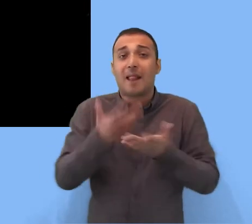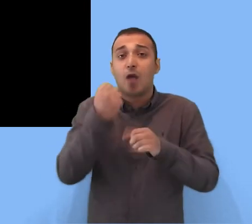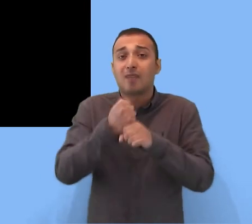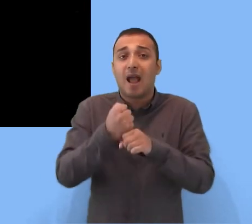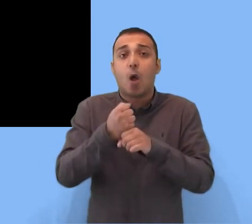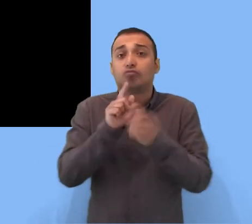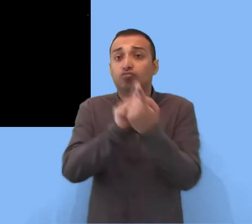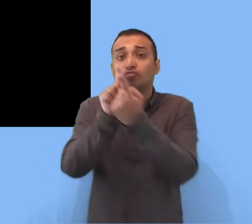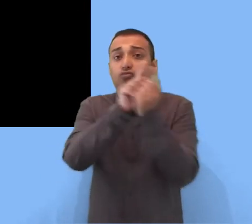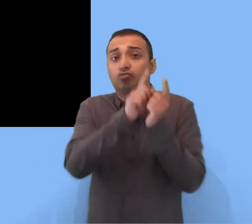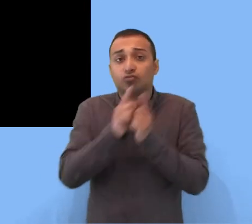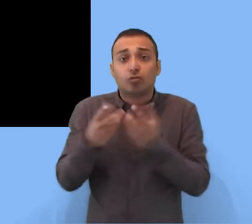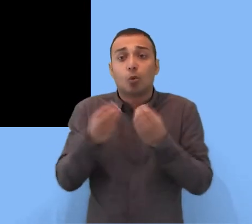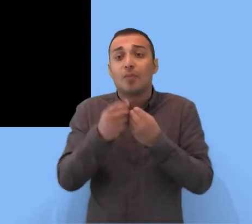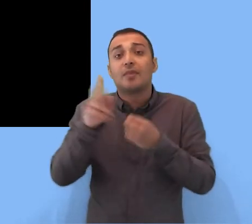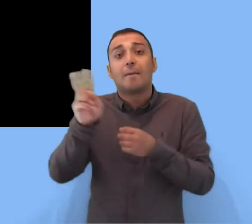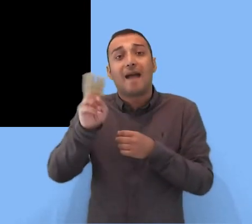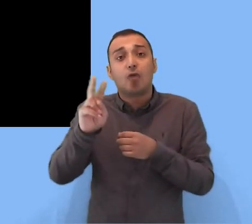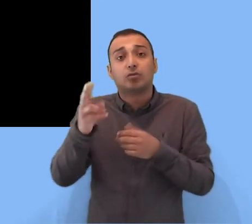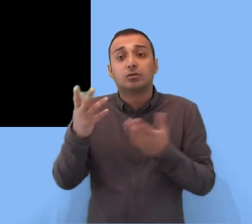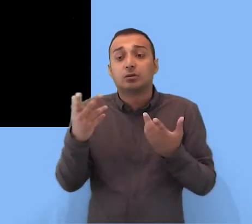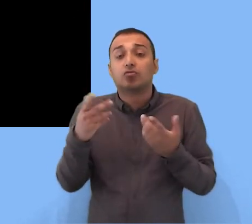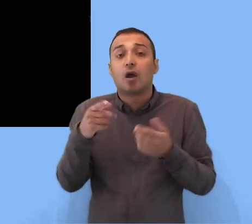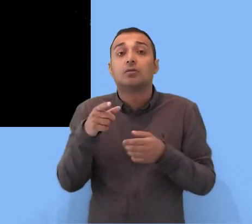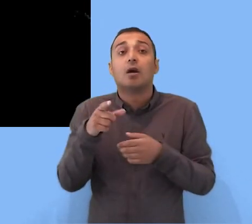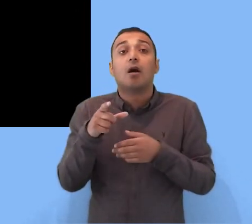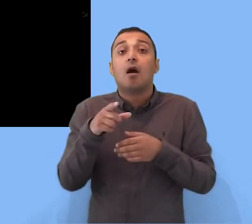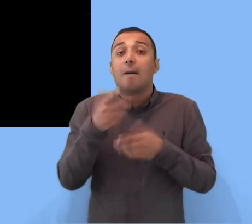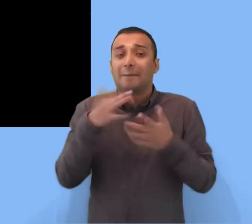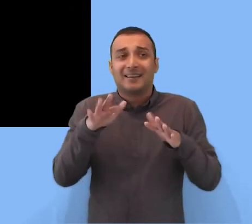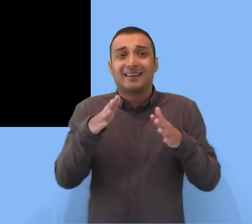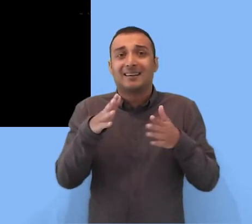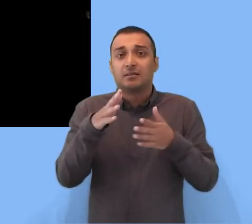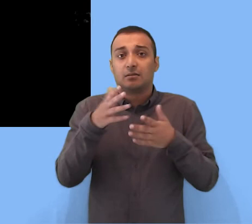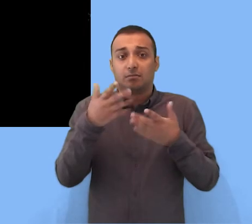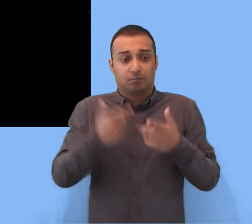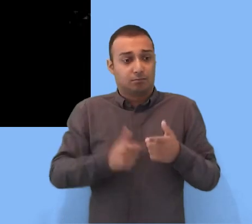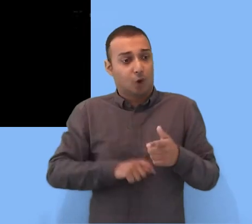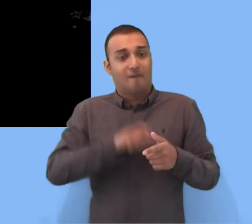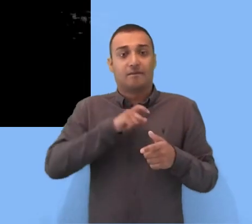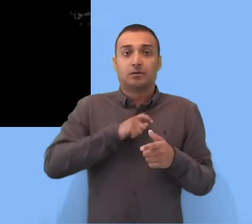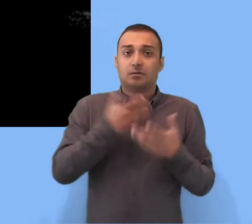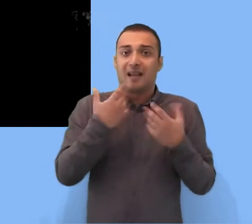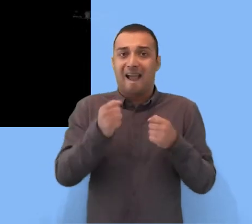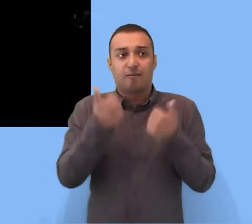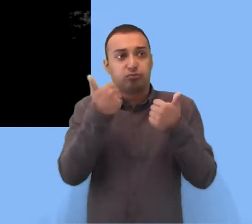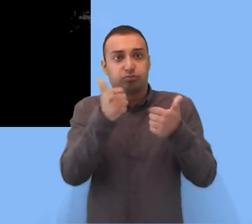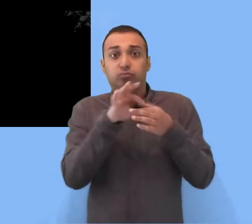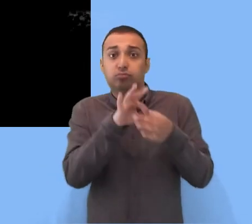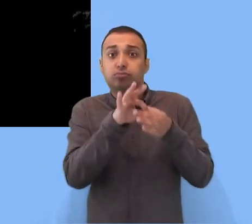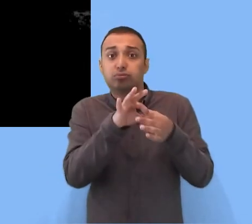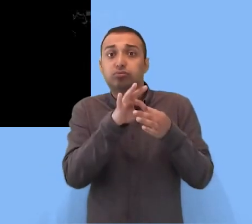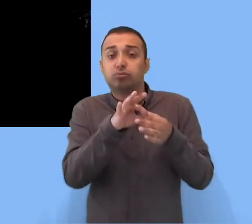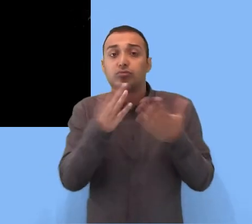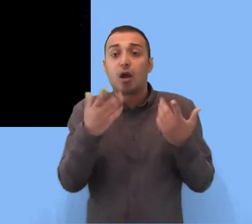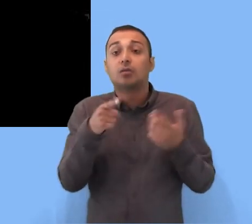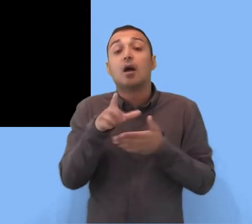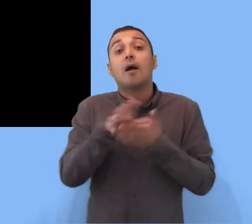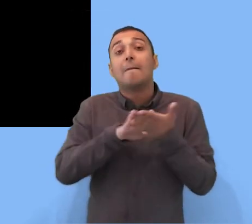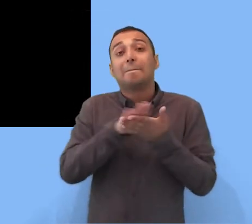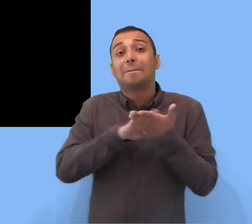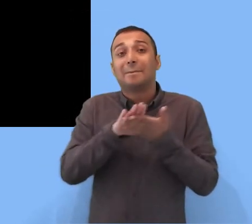conversations, he says there's money in the bank. A teacher said to me at one point, they won't come in, they won't cross that line. So, well, you cross the line, go